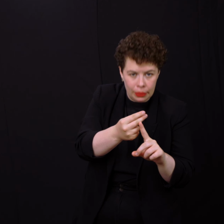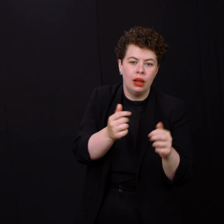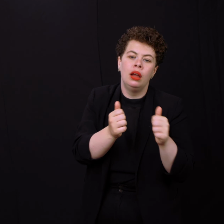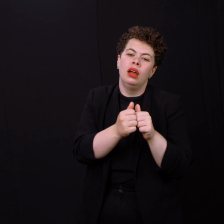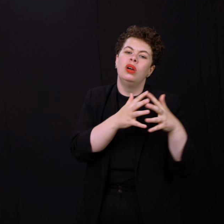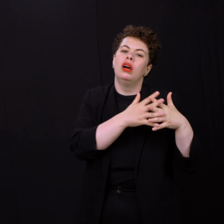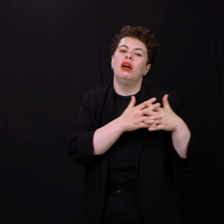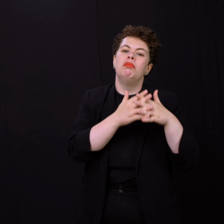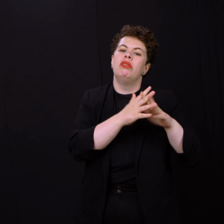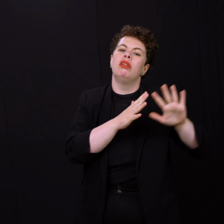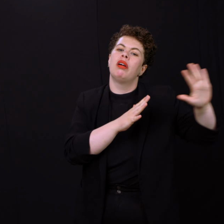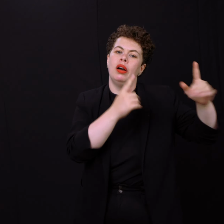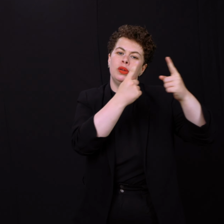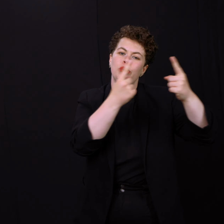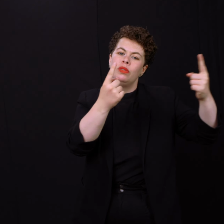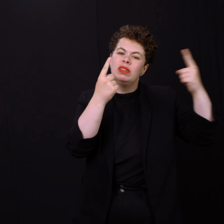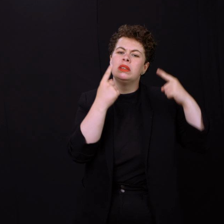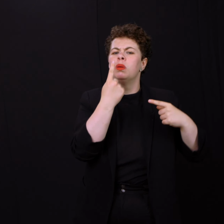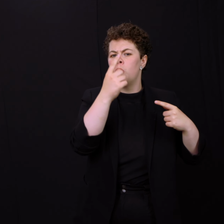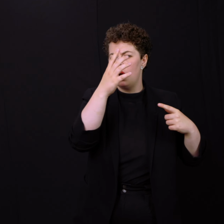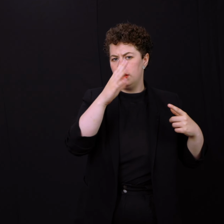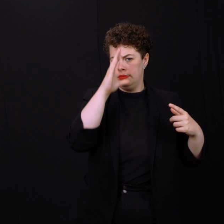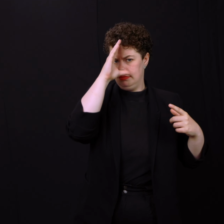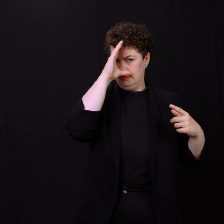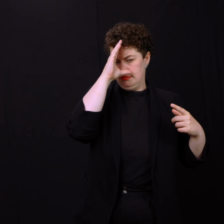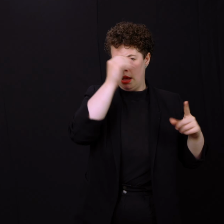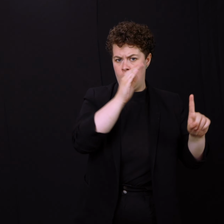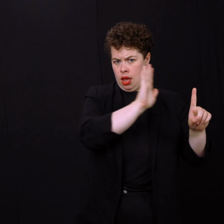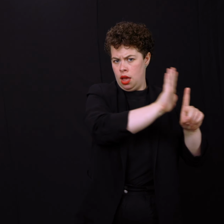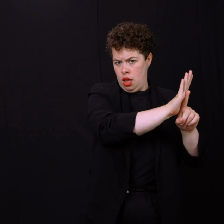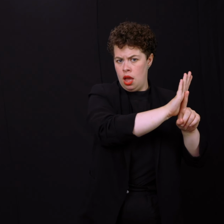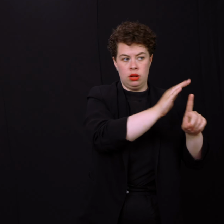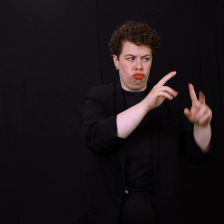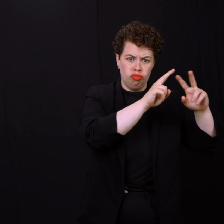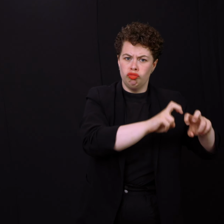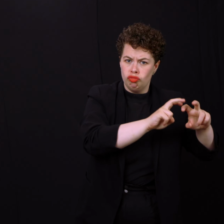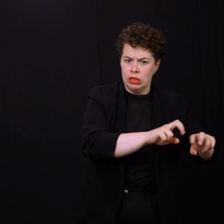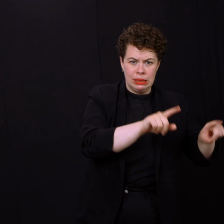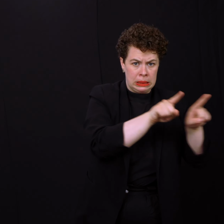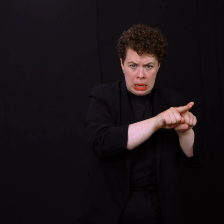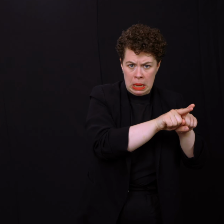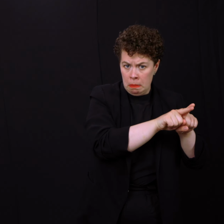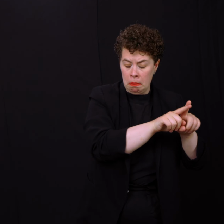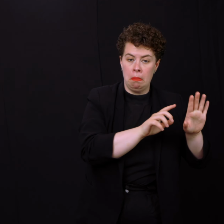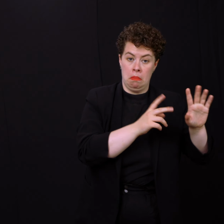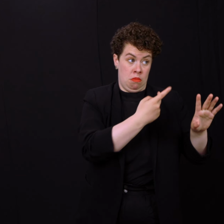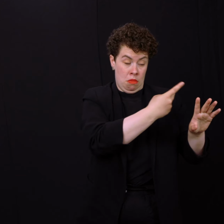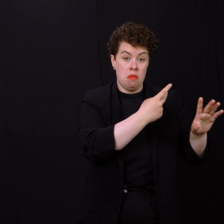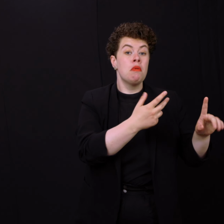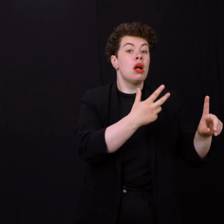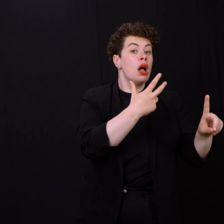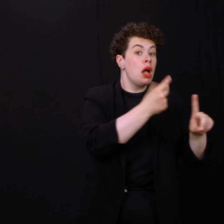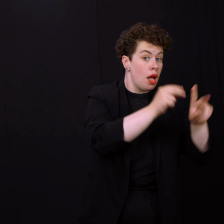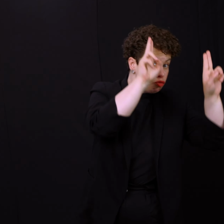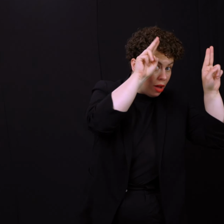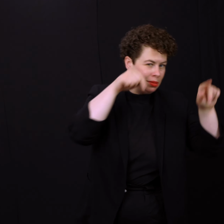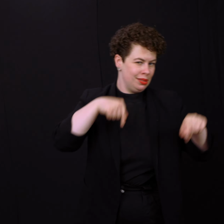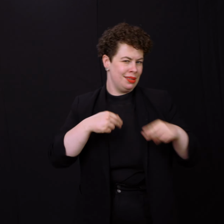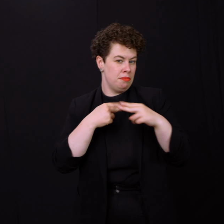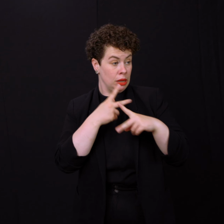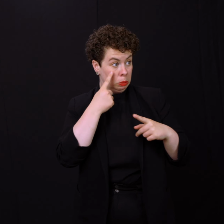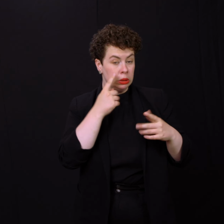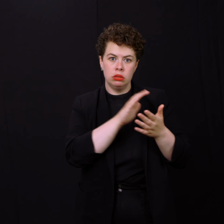Michigan, Dr. Dongshan Yang. And we're seeing really nice expression of